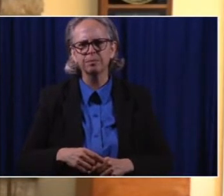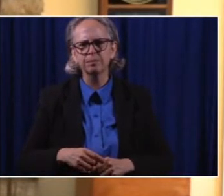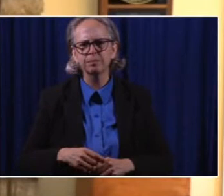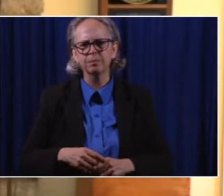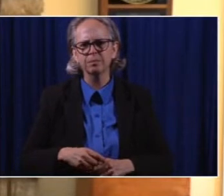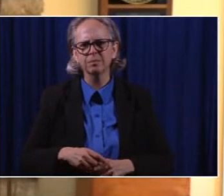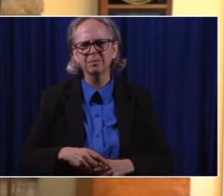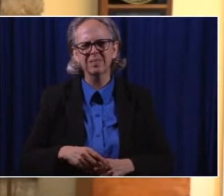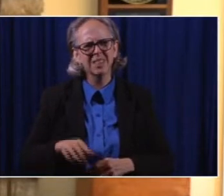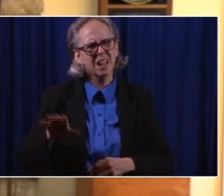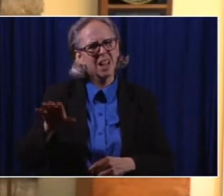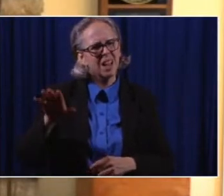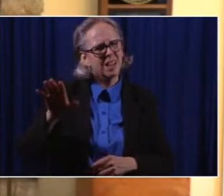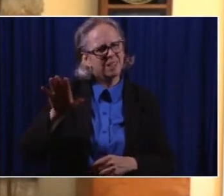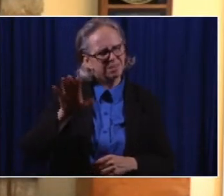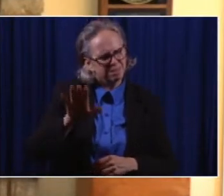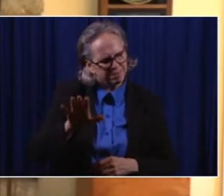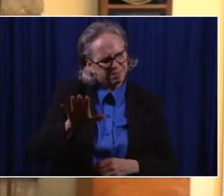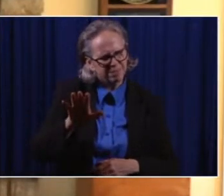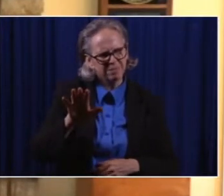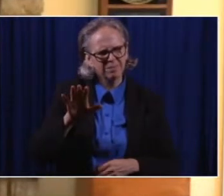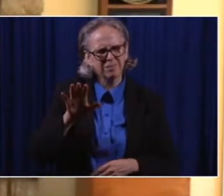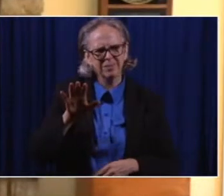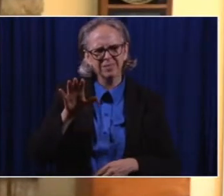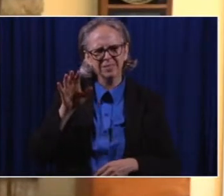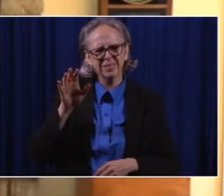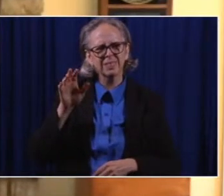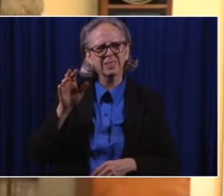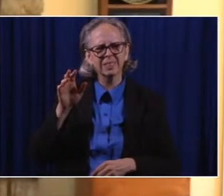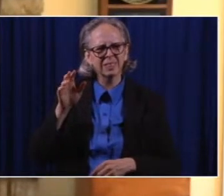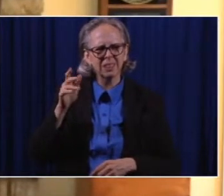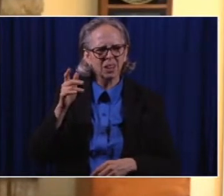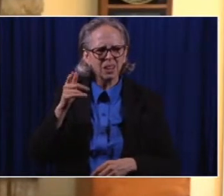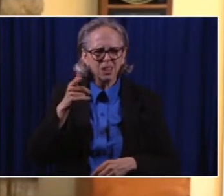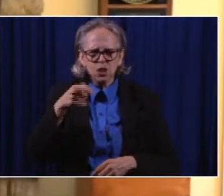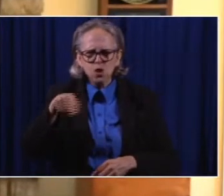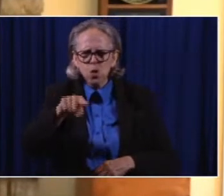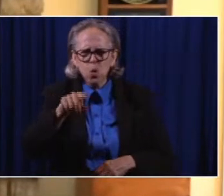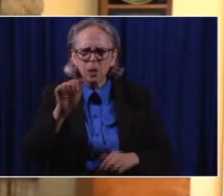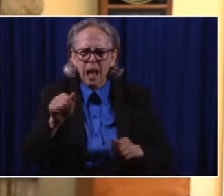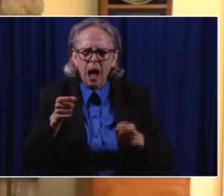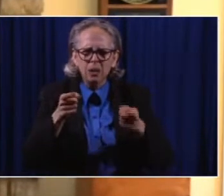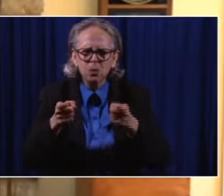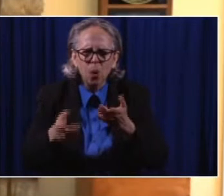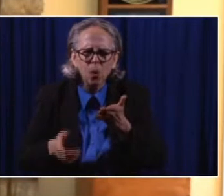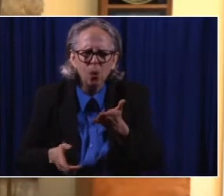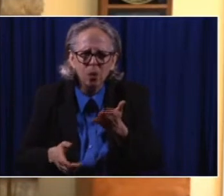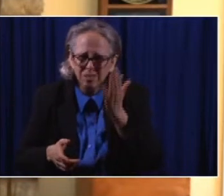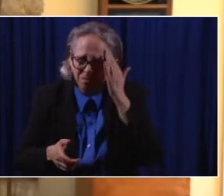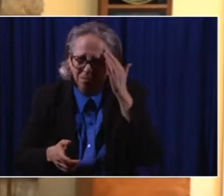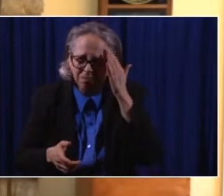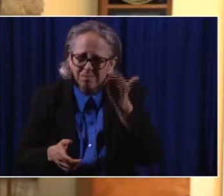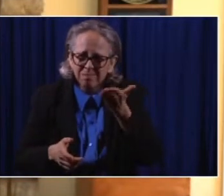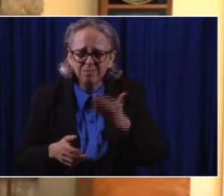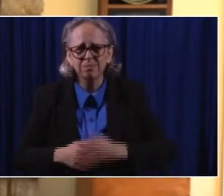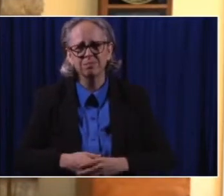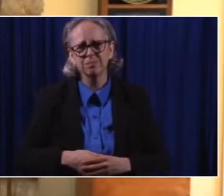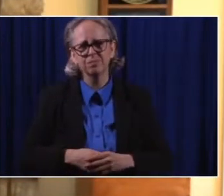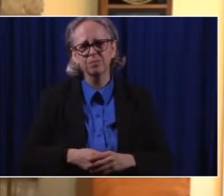inform people that they can control a lot of this. But we have spread a number of